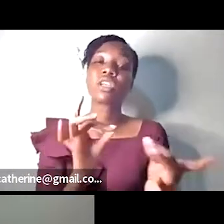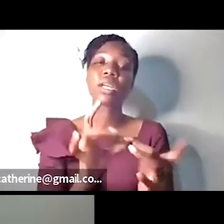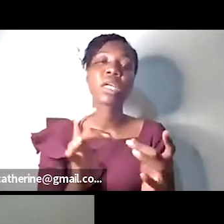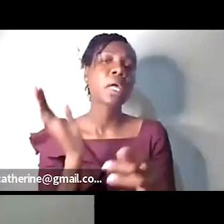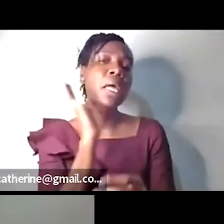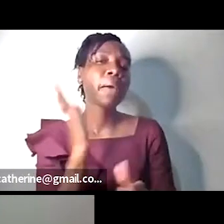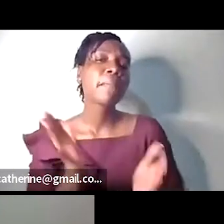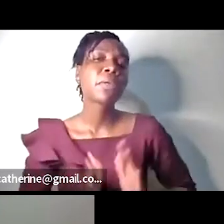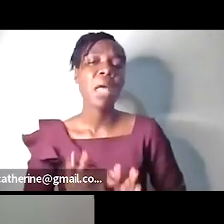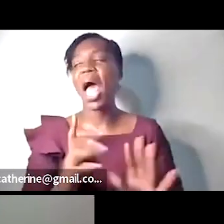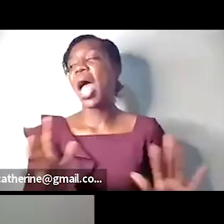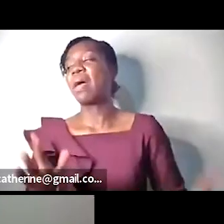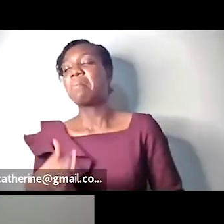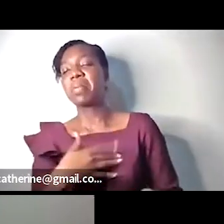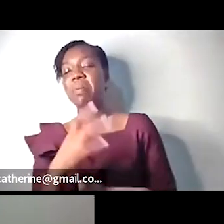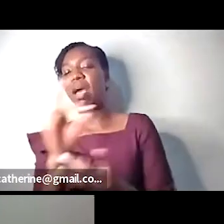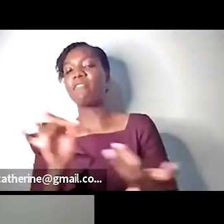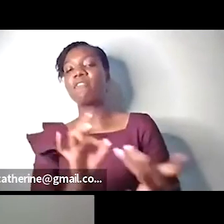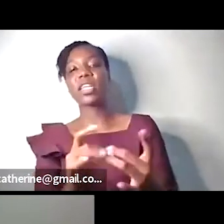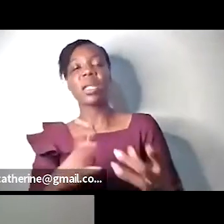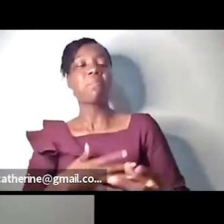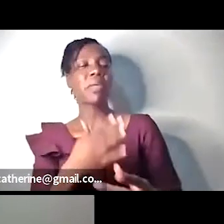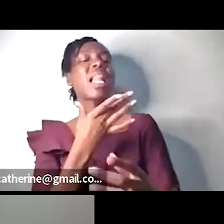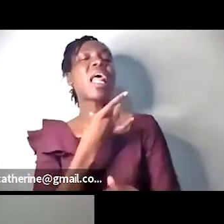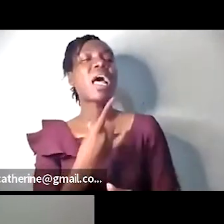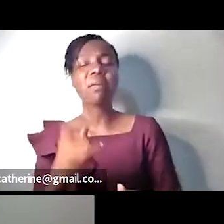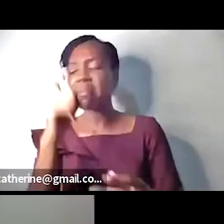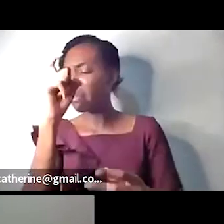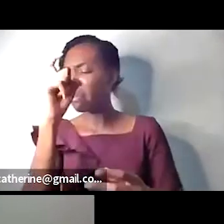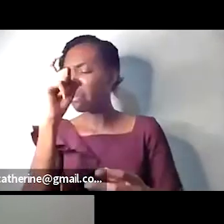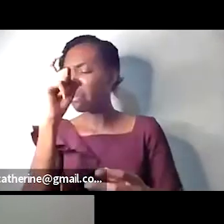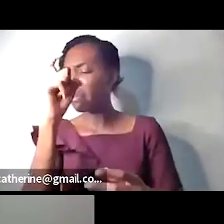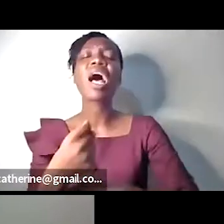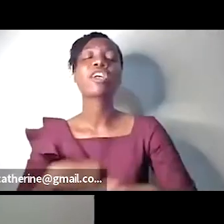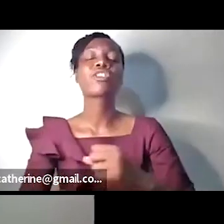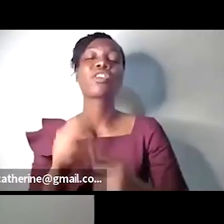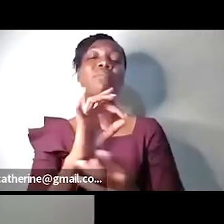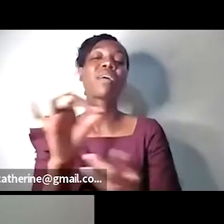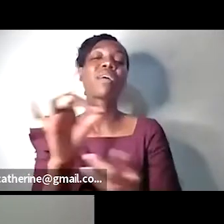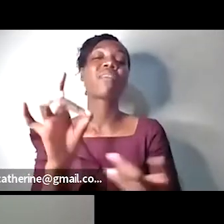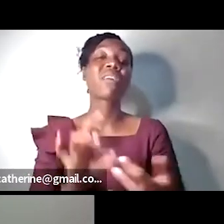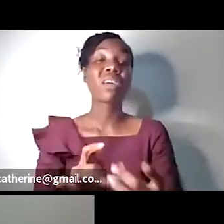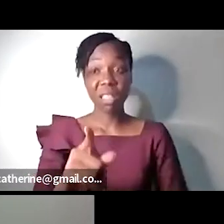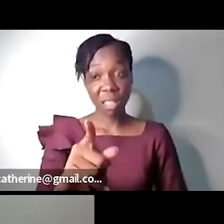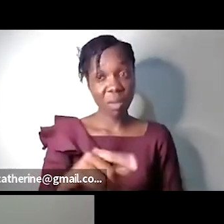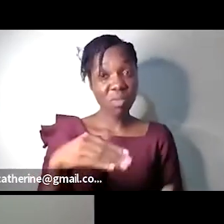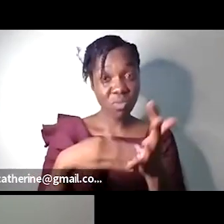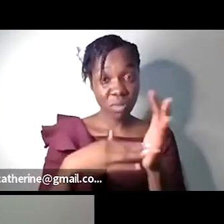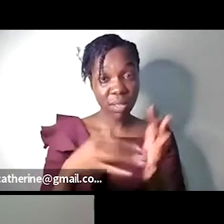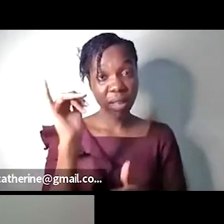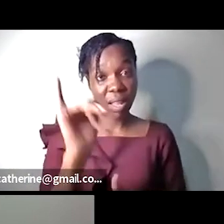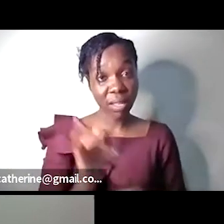a perfectionist, you know, I like things done in a perfect way. That's a weakness, beloved. You need to